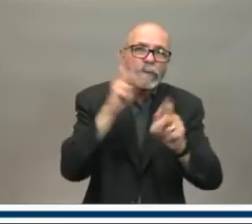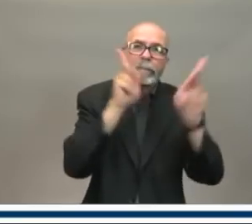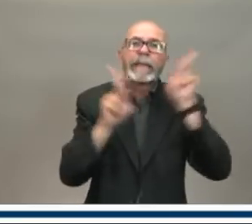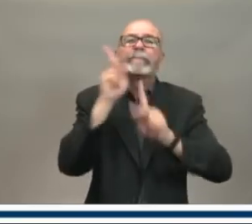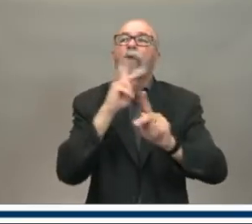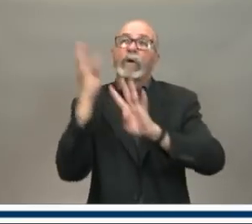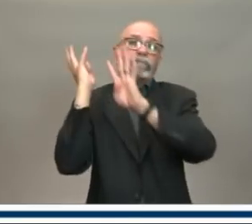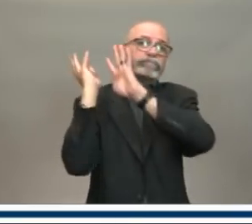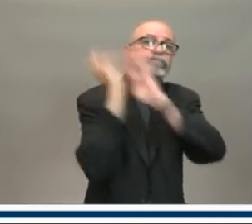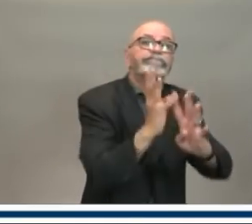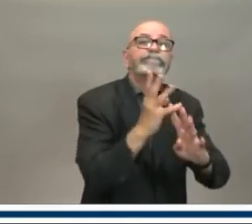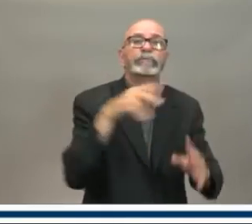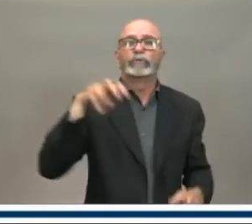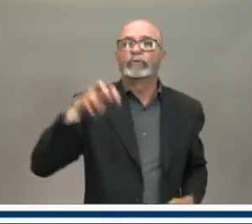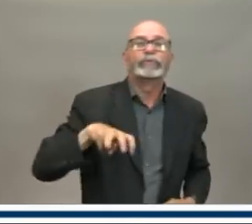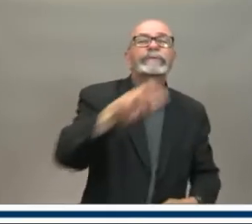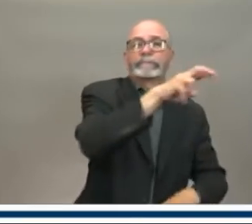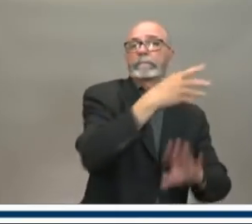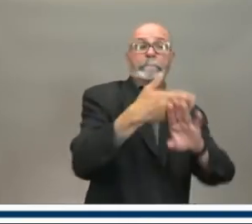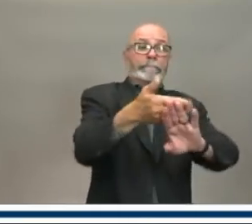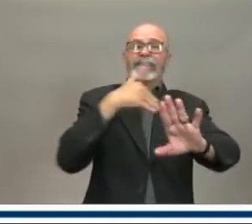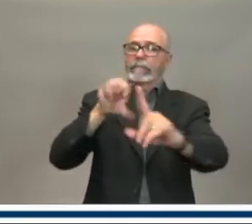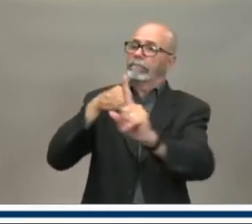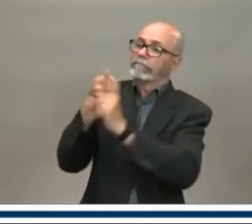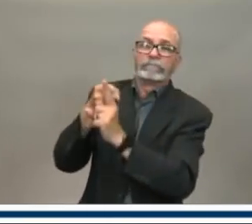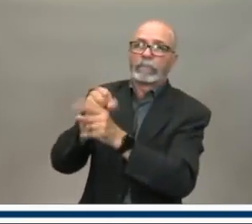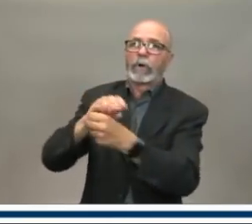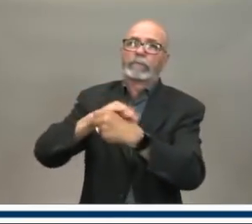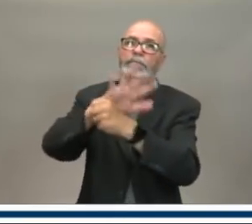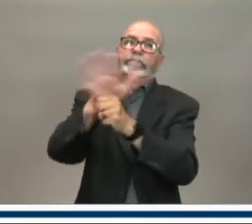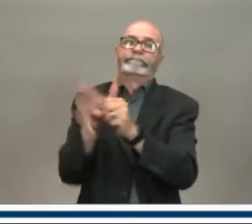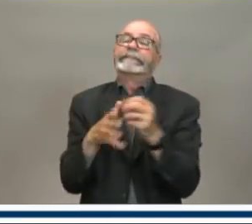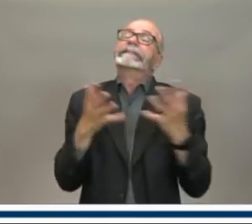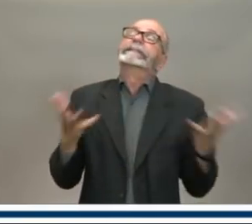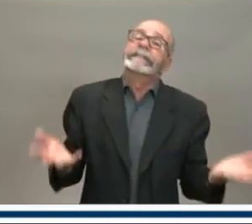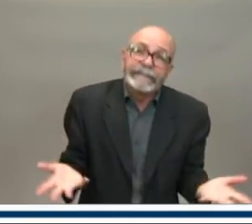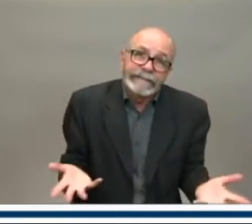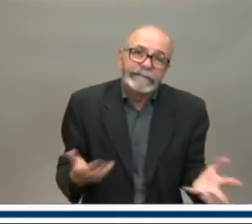pandemic. Next question will go to Kyle Shaw with The Coast.